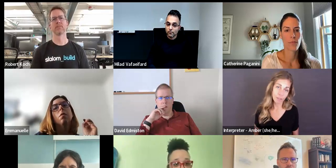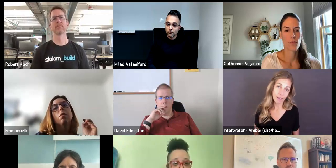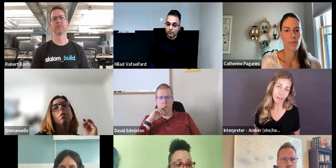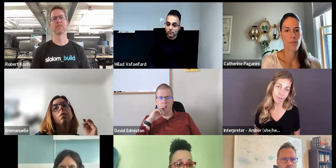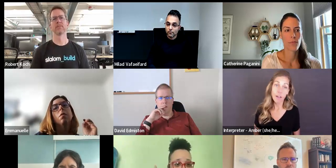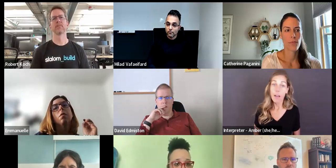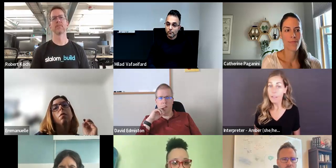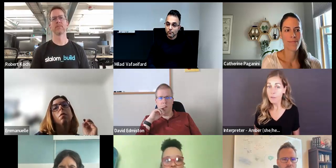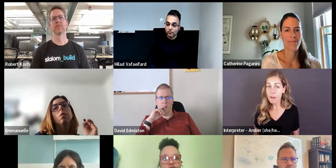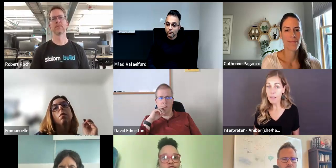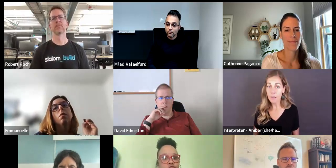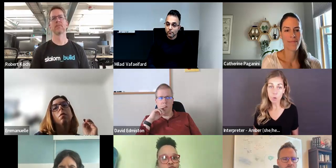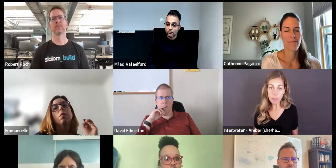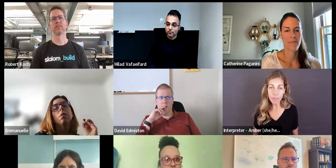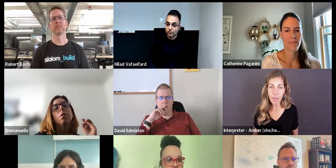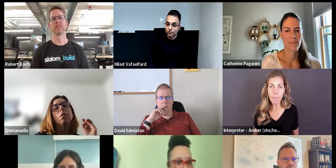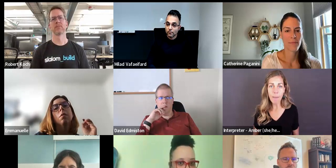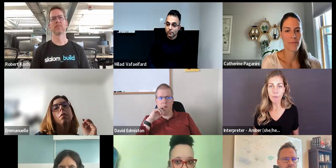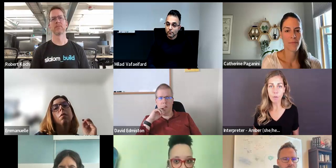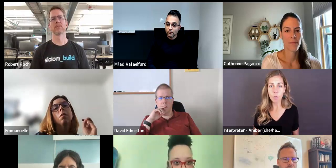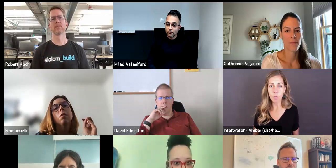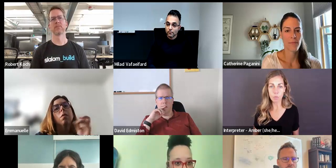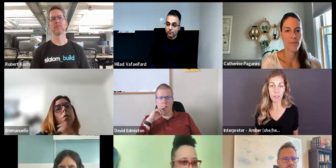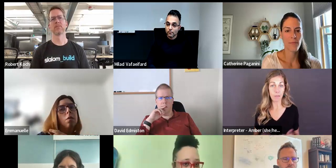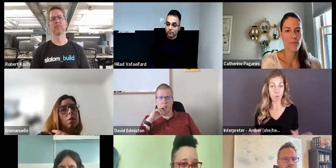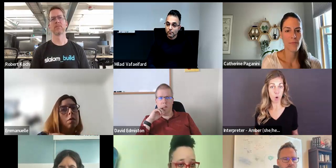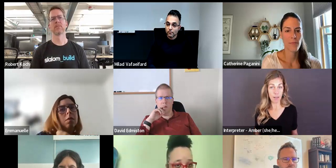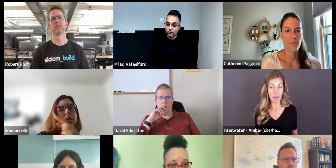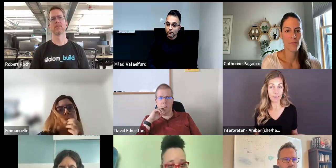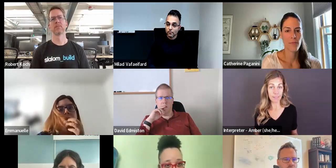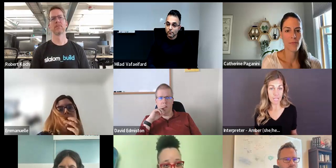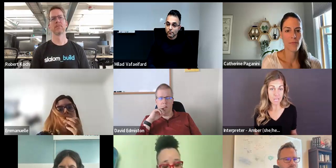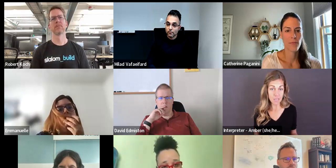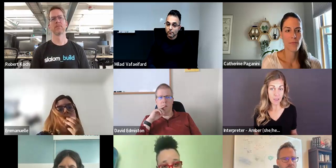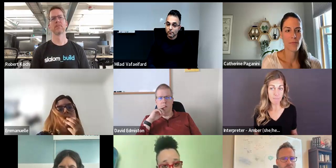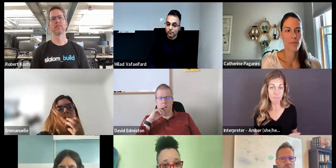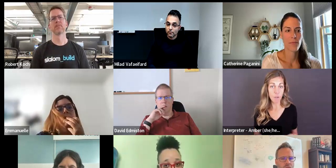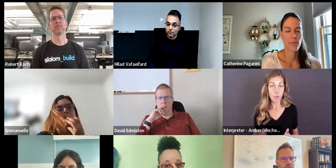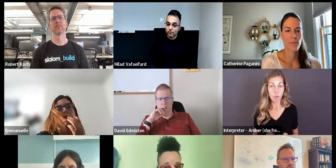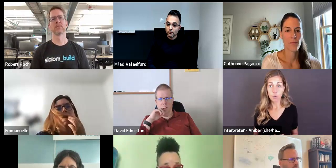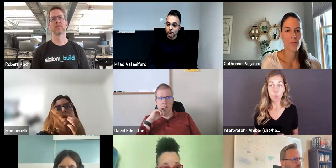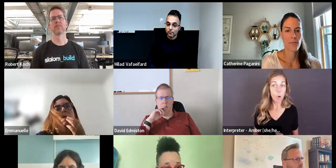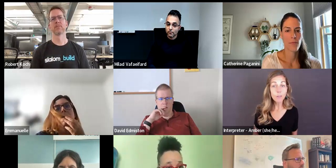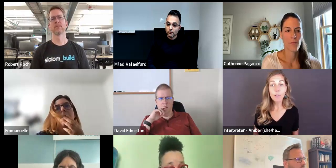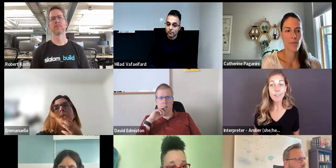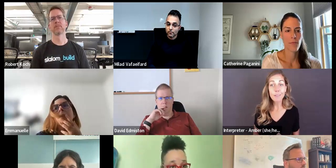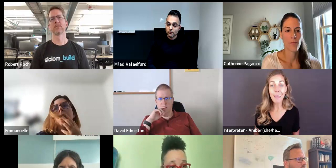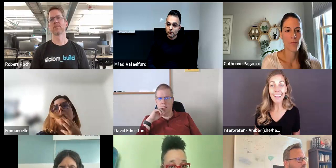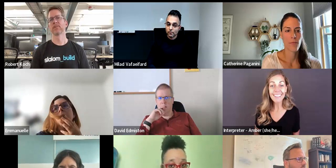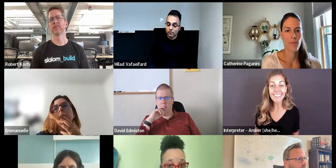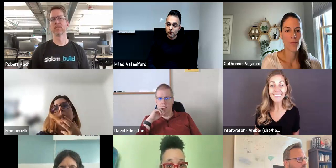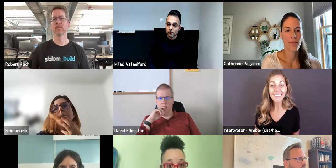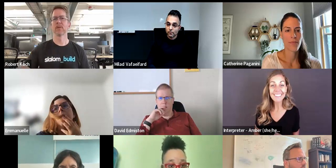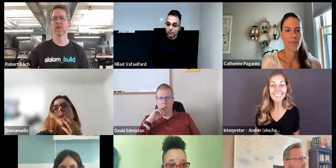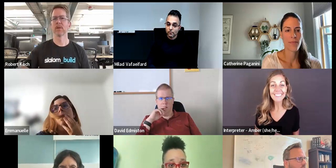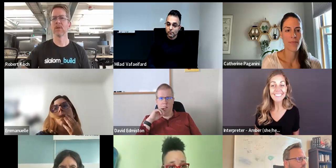Rob says I have. Has everybody looked at them? Have you gone in and seen them? Do you want to